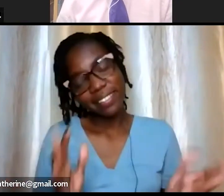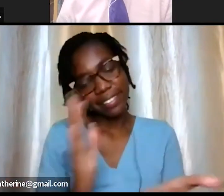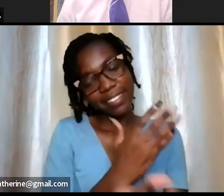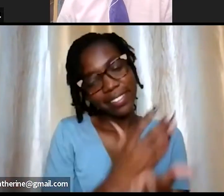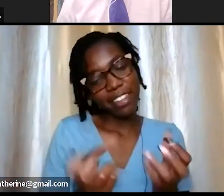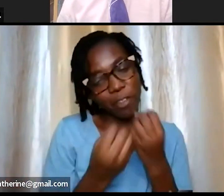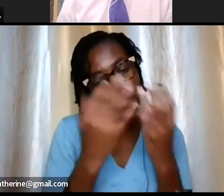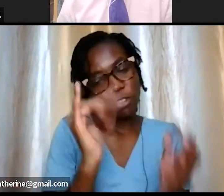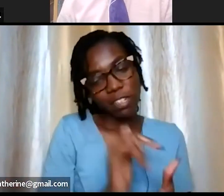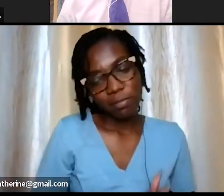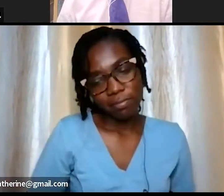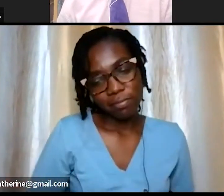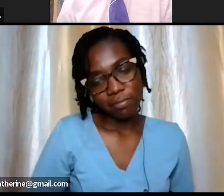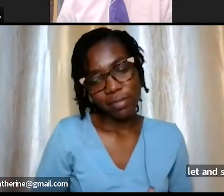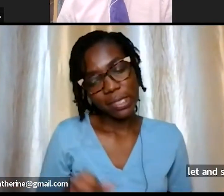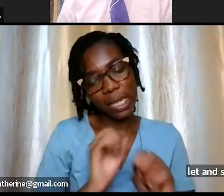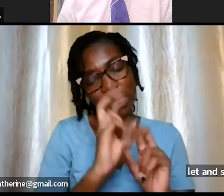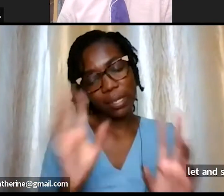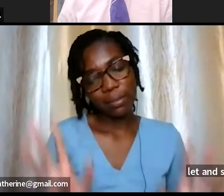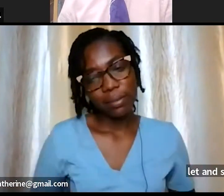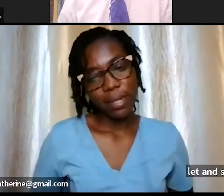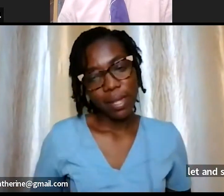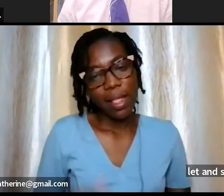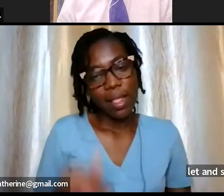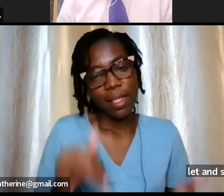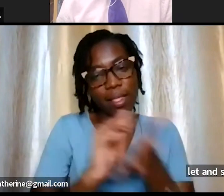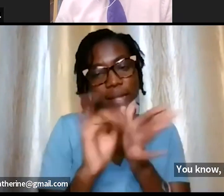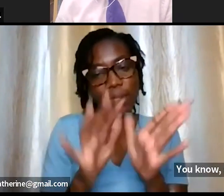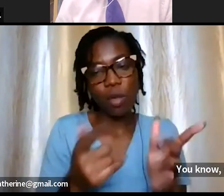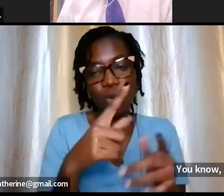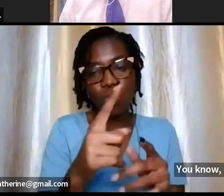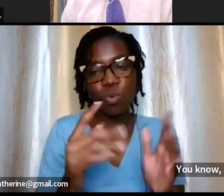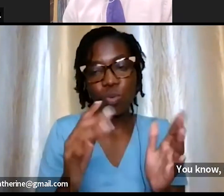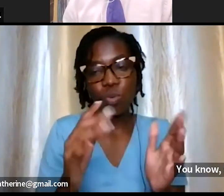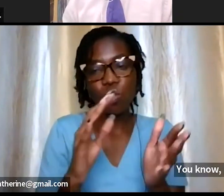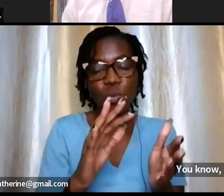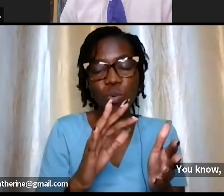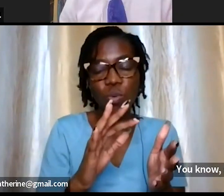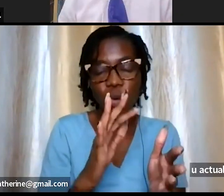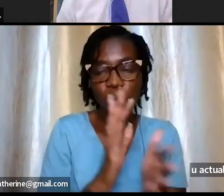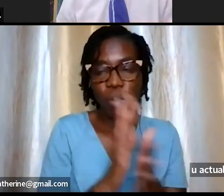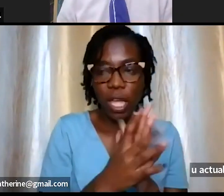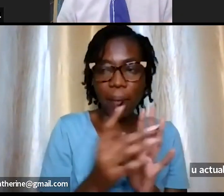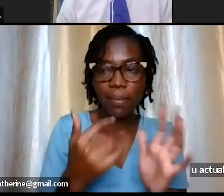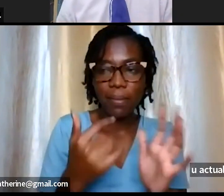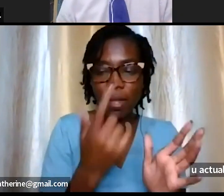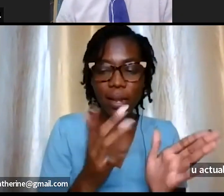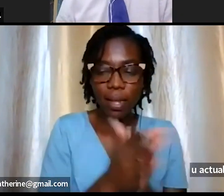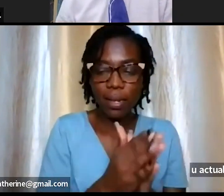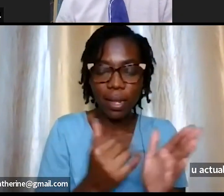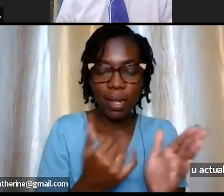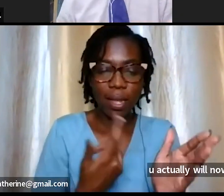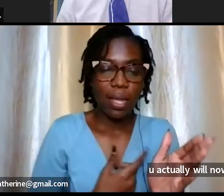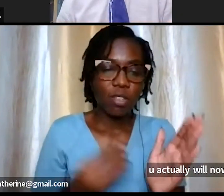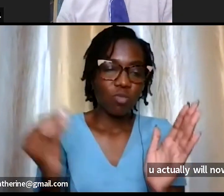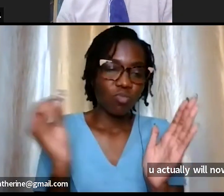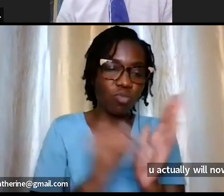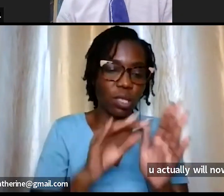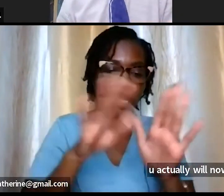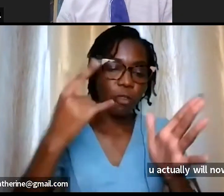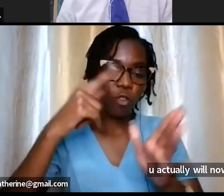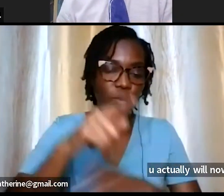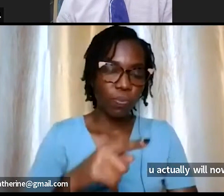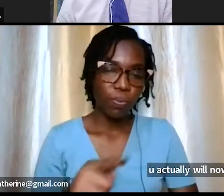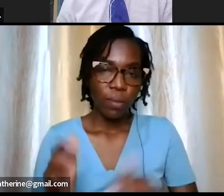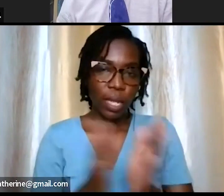shine. That is how you actually will now be told, and let's squeeze this table for you. And when there is no table, please create